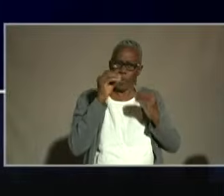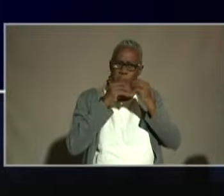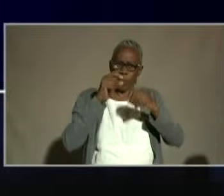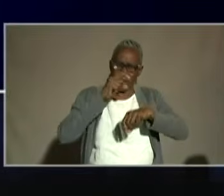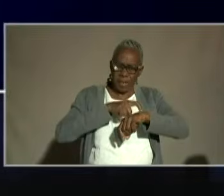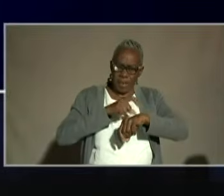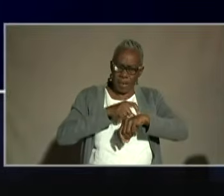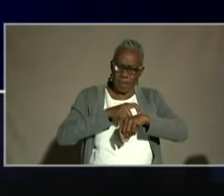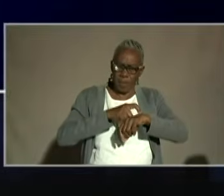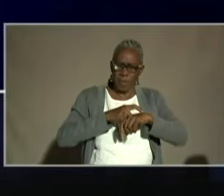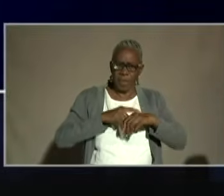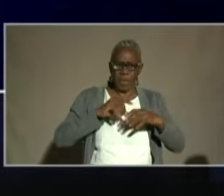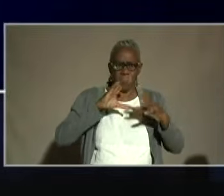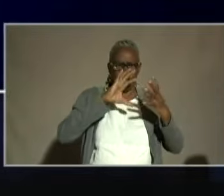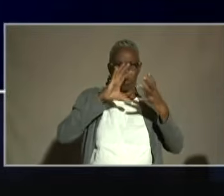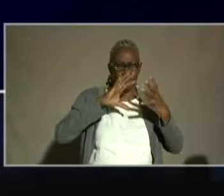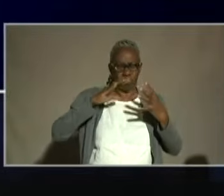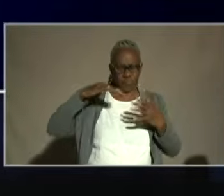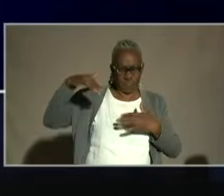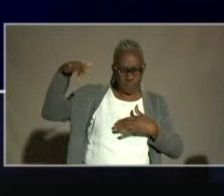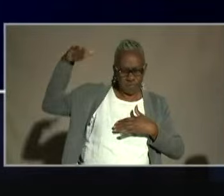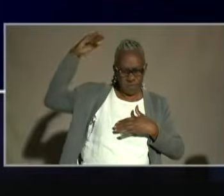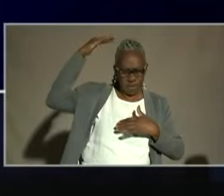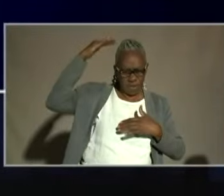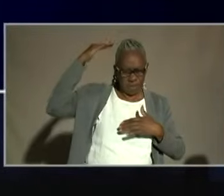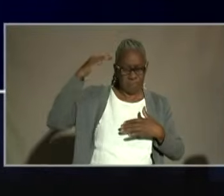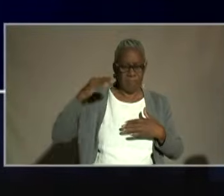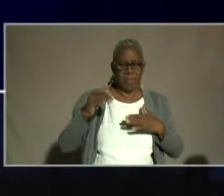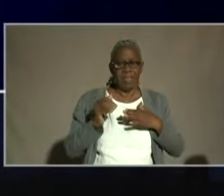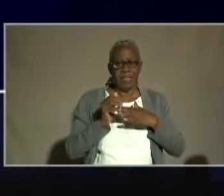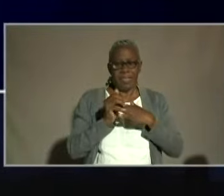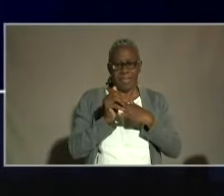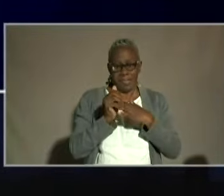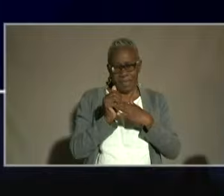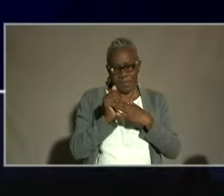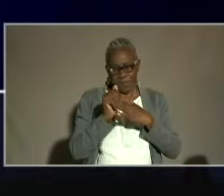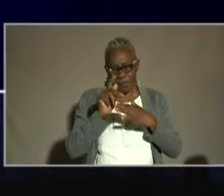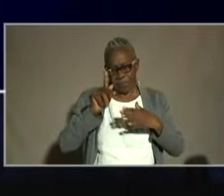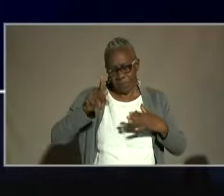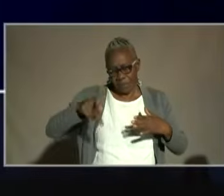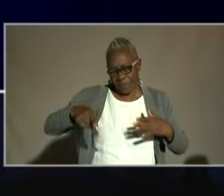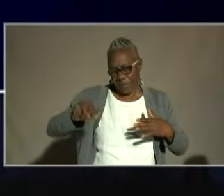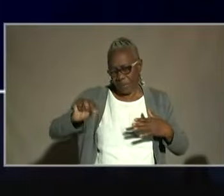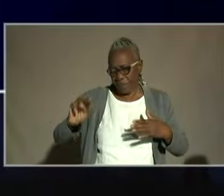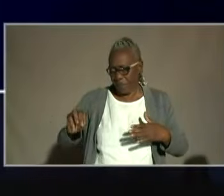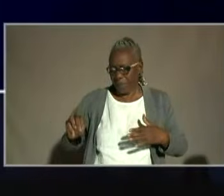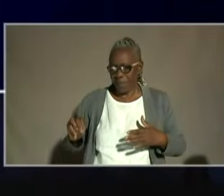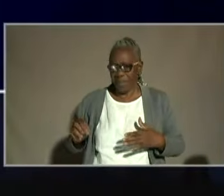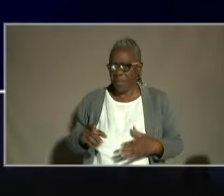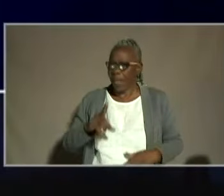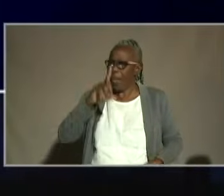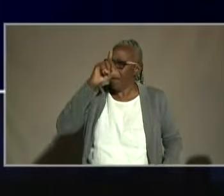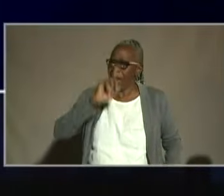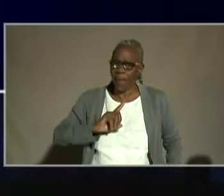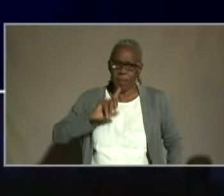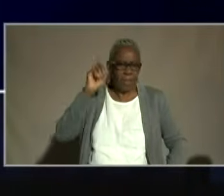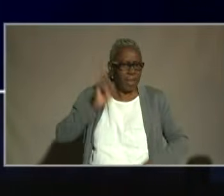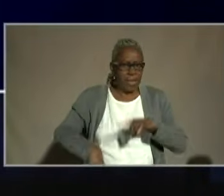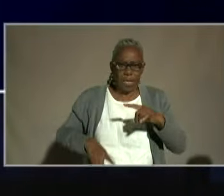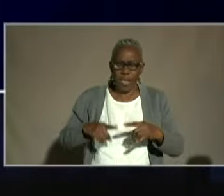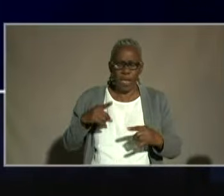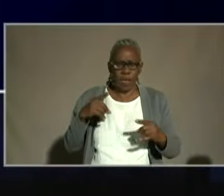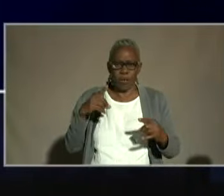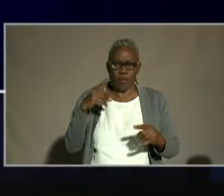hanging over your head? The leader of the opposition is a liar and cannot be trusted. I lost